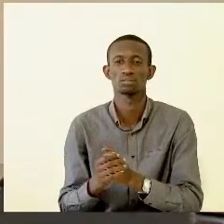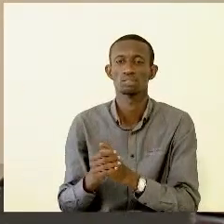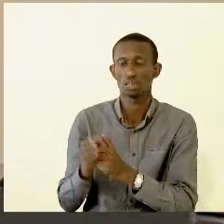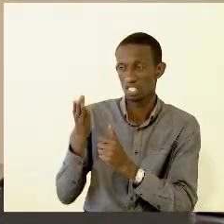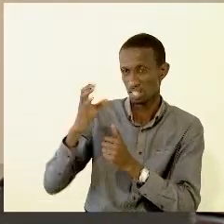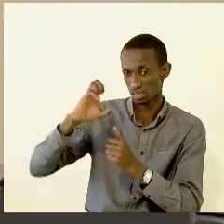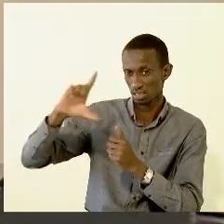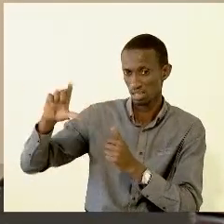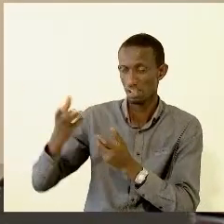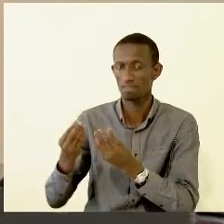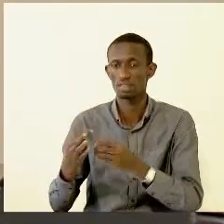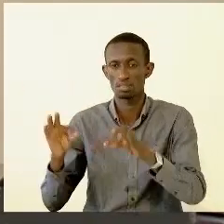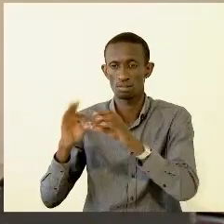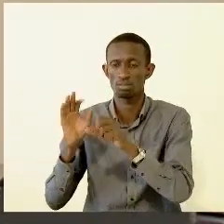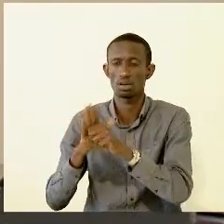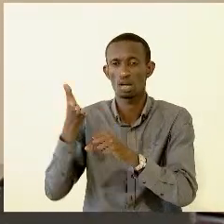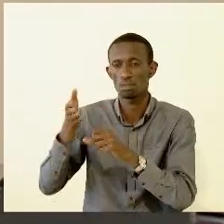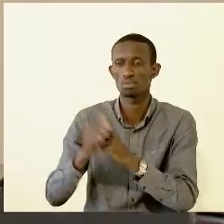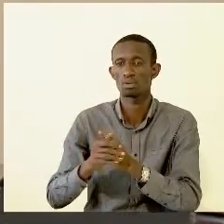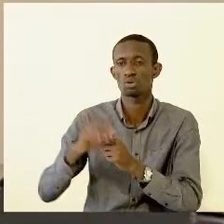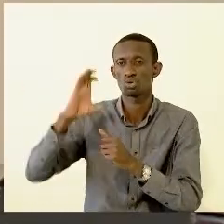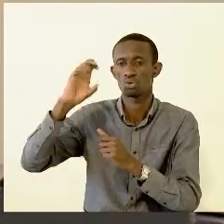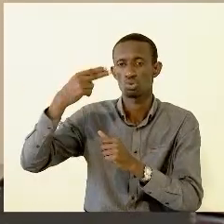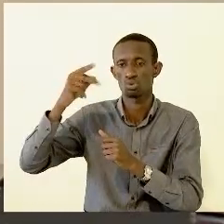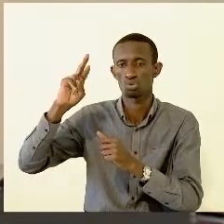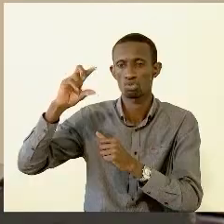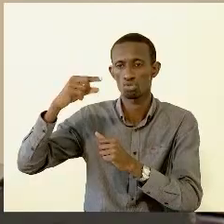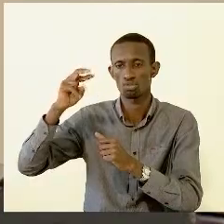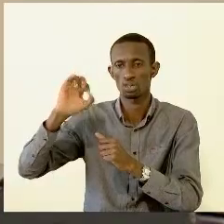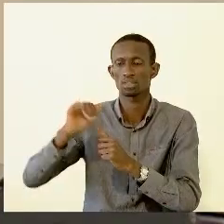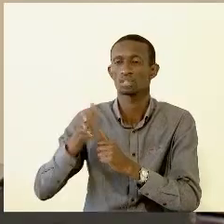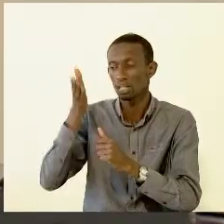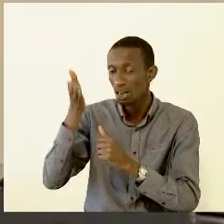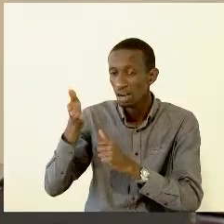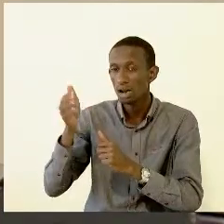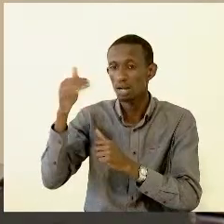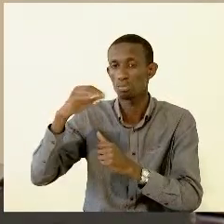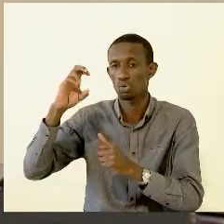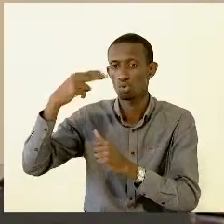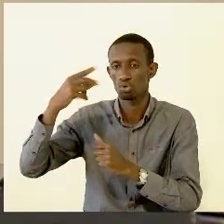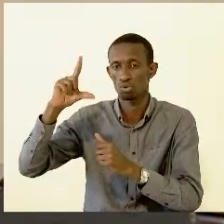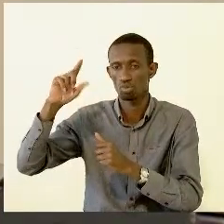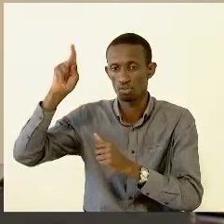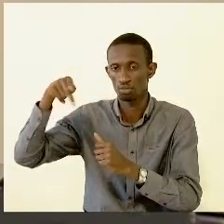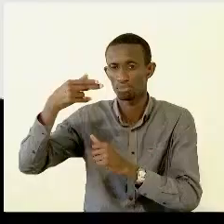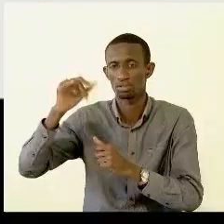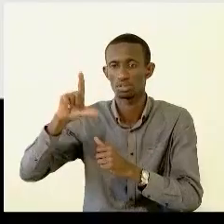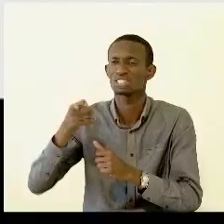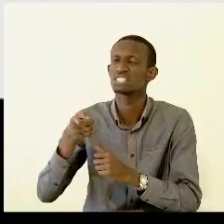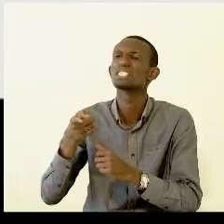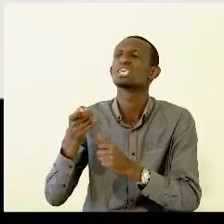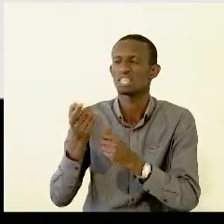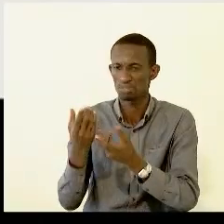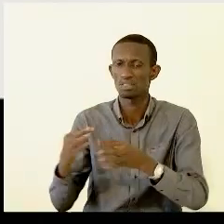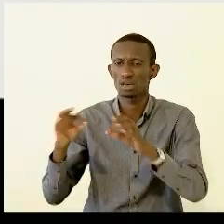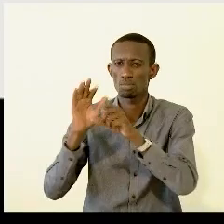have chloroplasts, and chloroplasts have chlorophyll needed for photosynthesis. Then some of the leaves